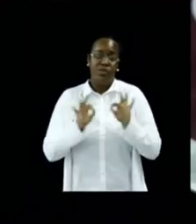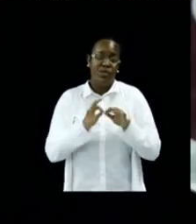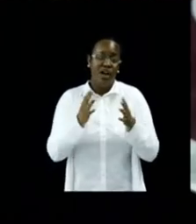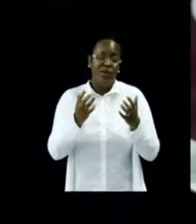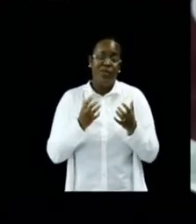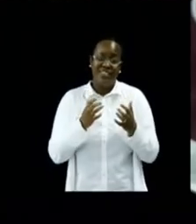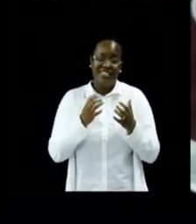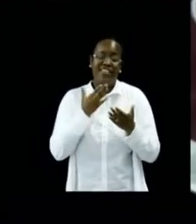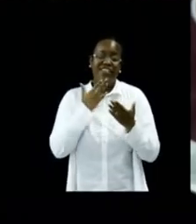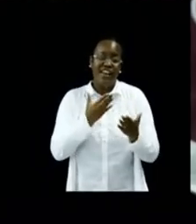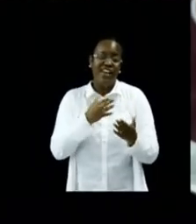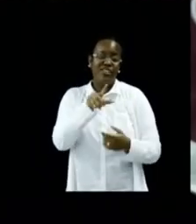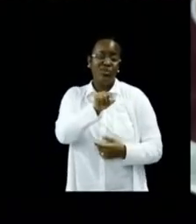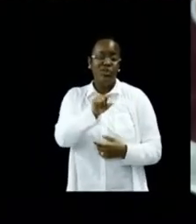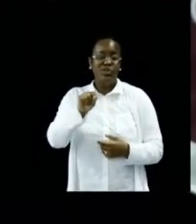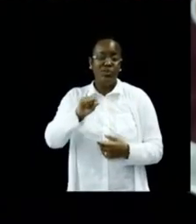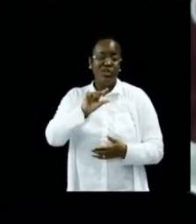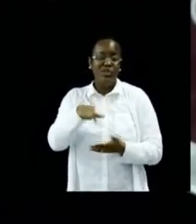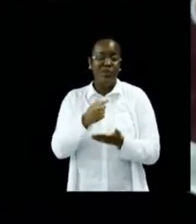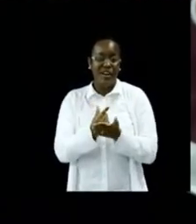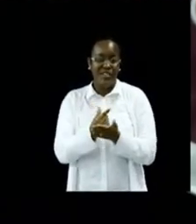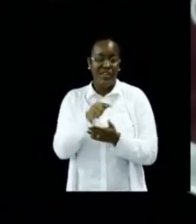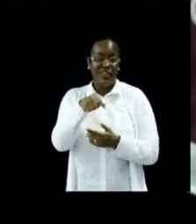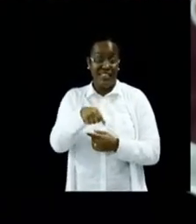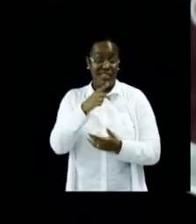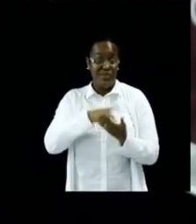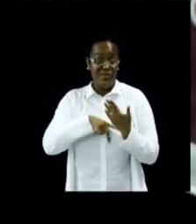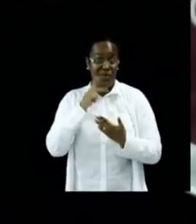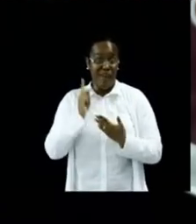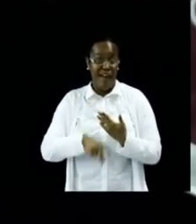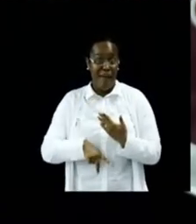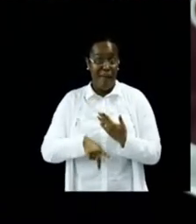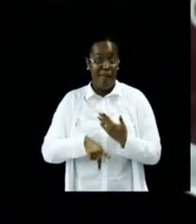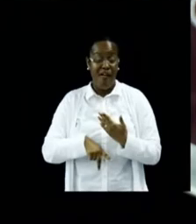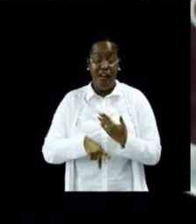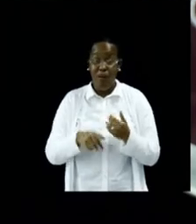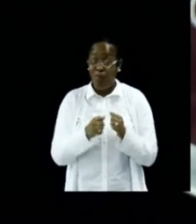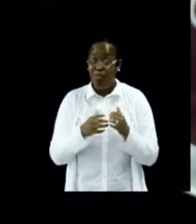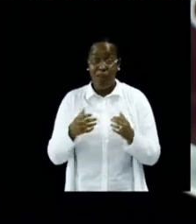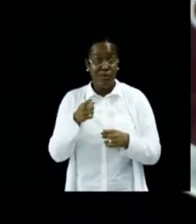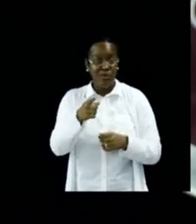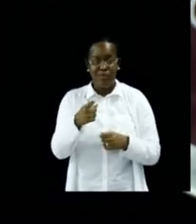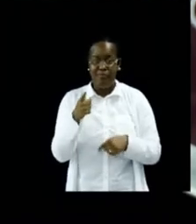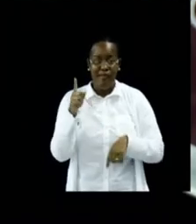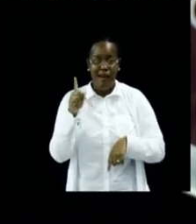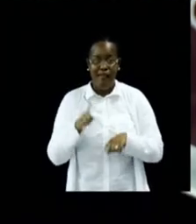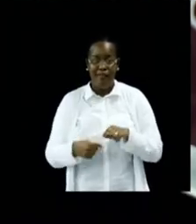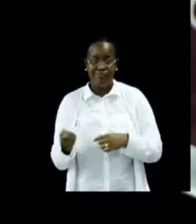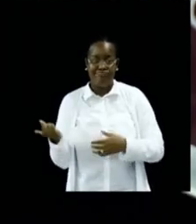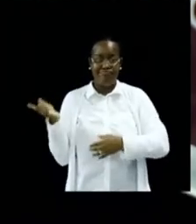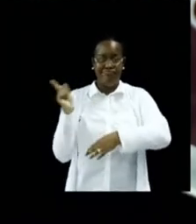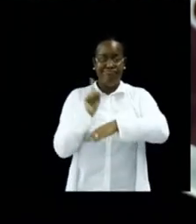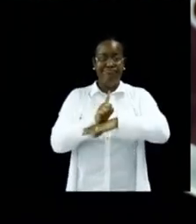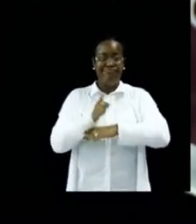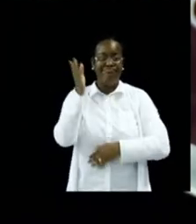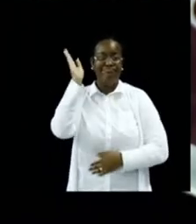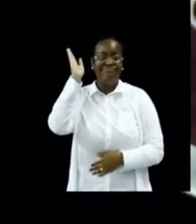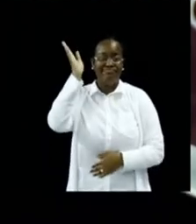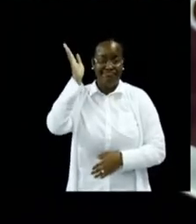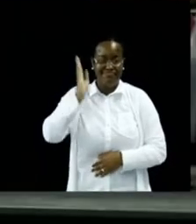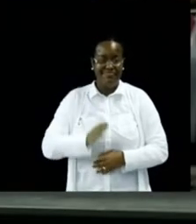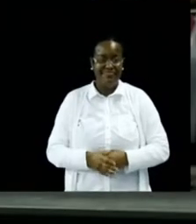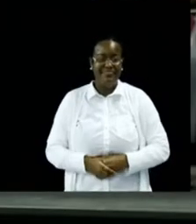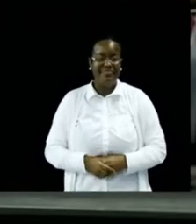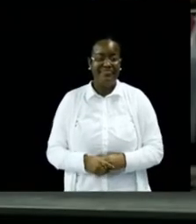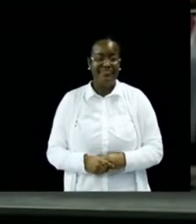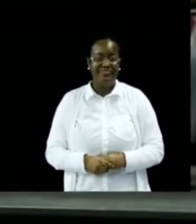the 2020 graduates of this program, because without you, I would not be able to be here.